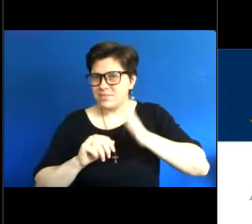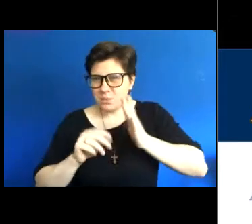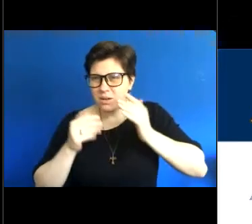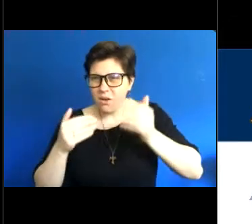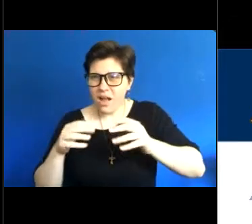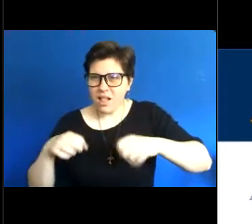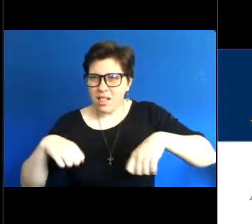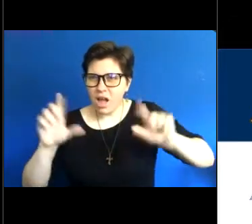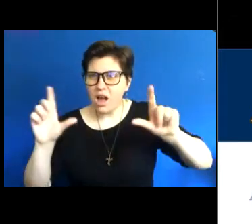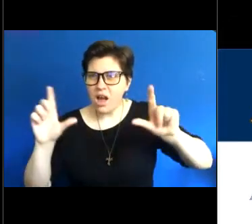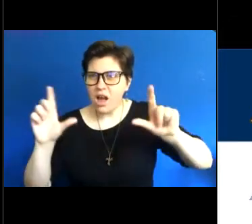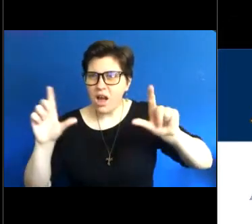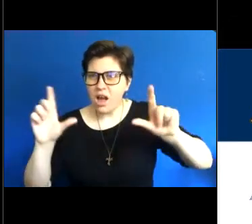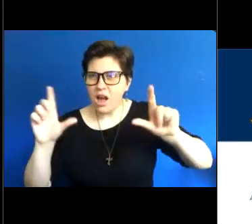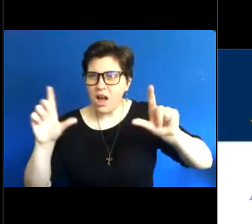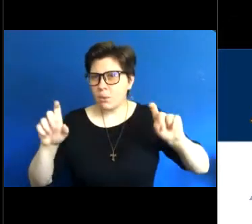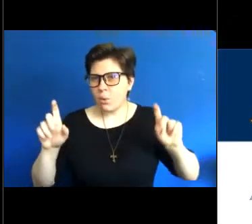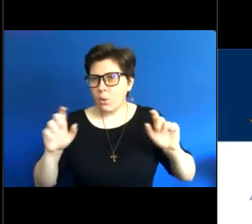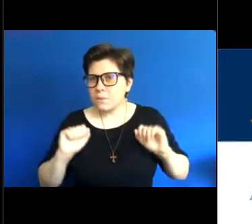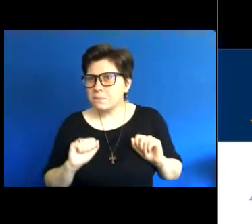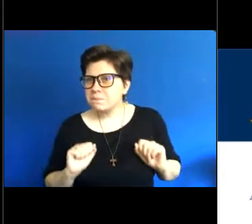and launch this poll.